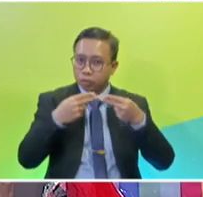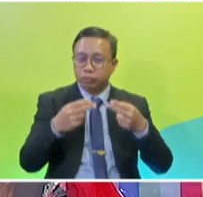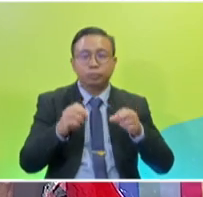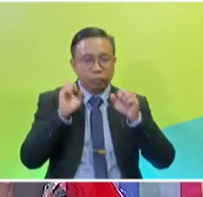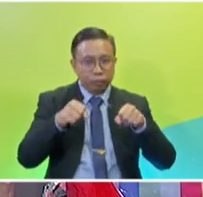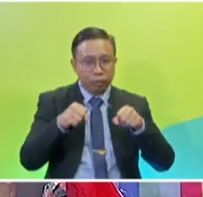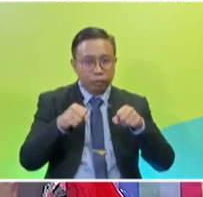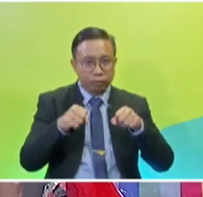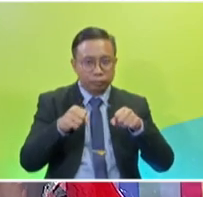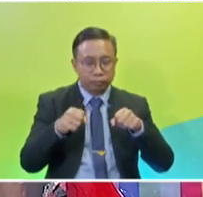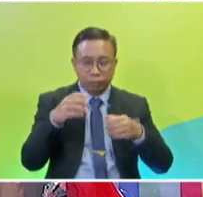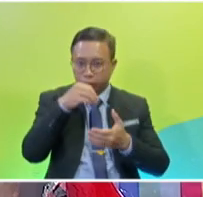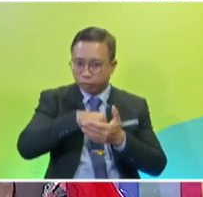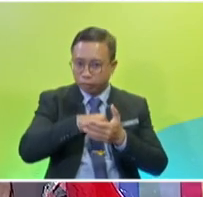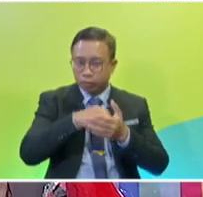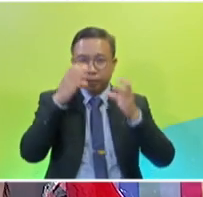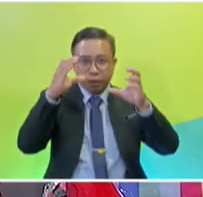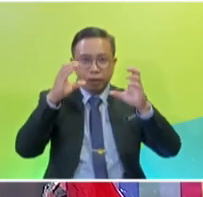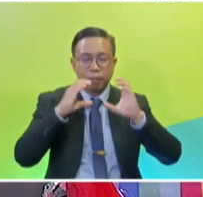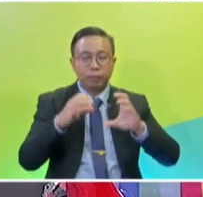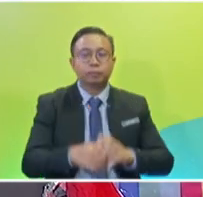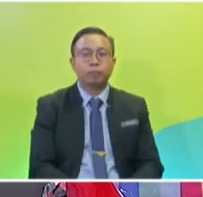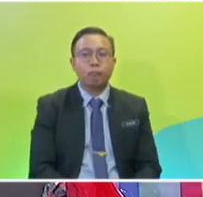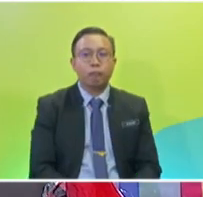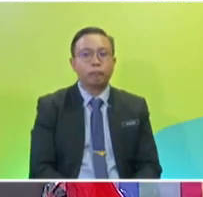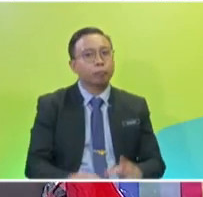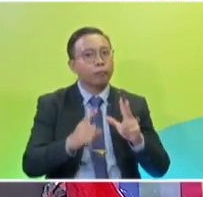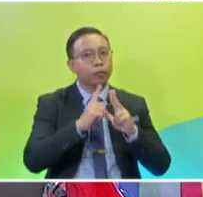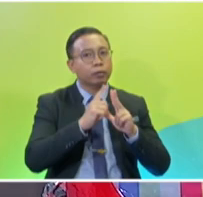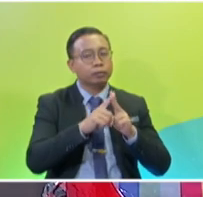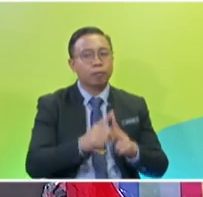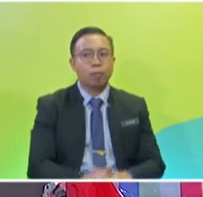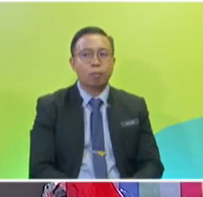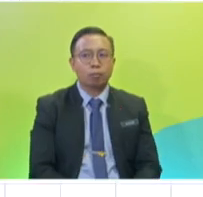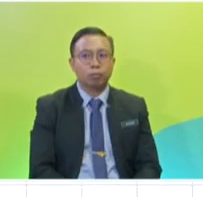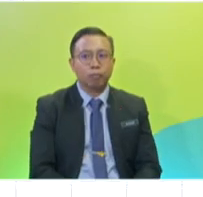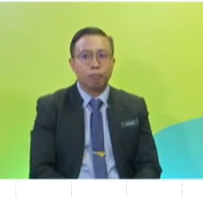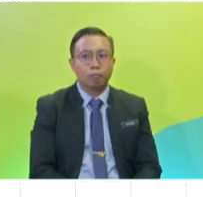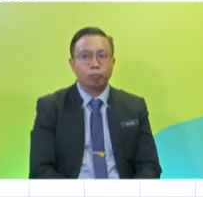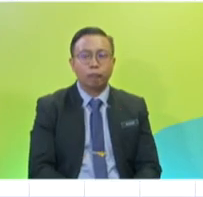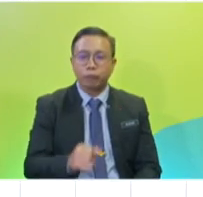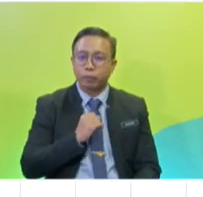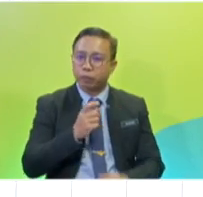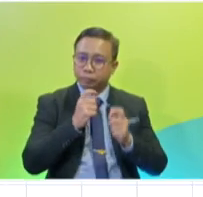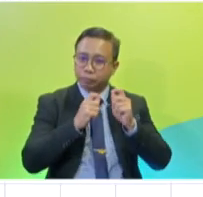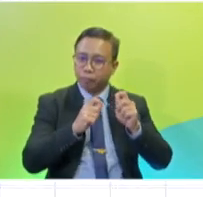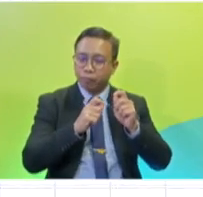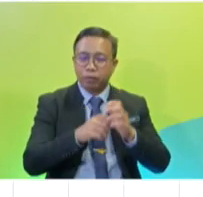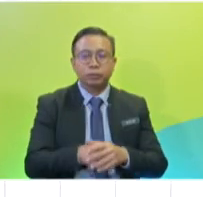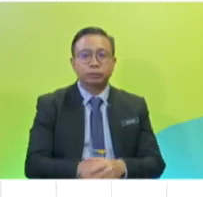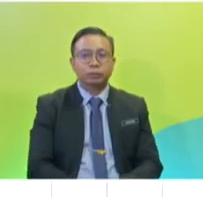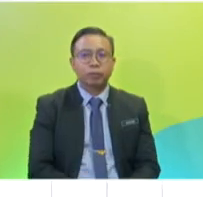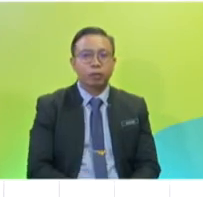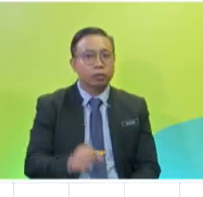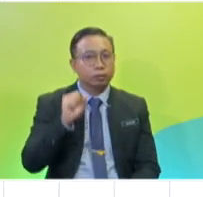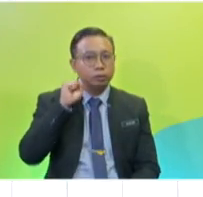it right written in your paragraph. Alright. Alright, now the third one. Anyone? Can I try them? Shida. Okay, over to you,